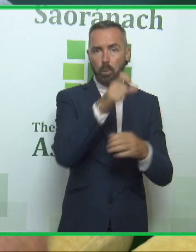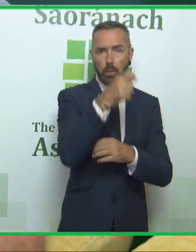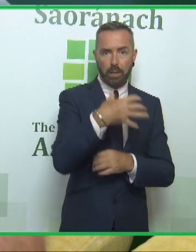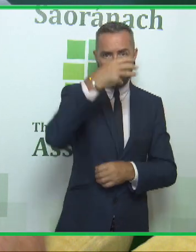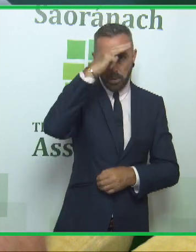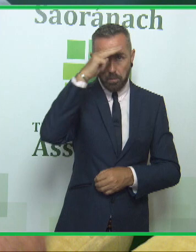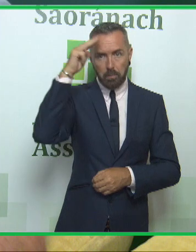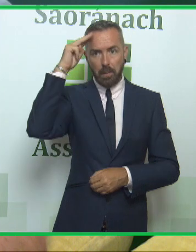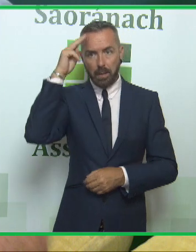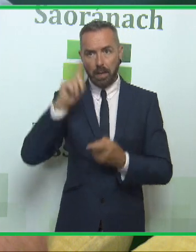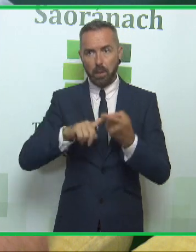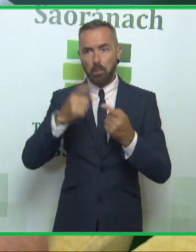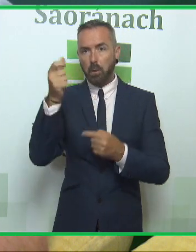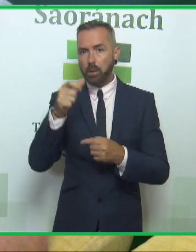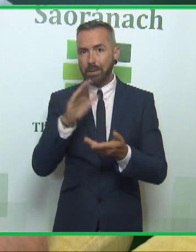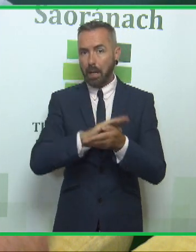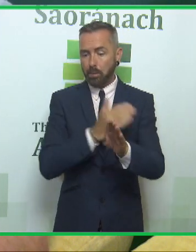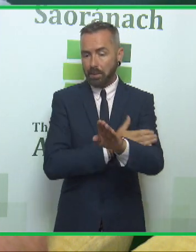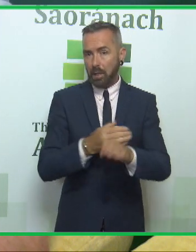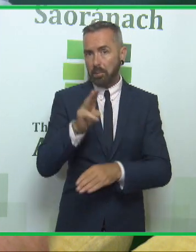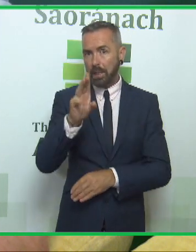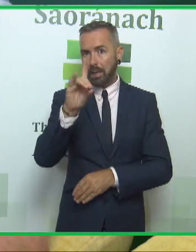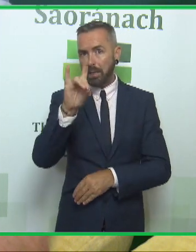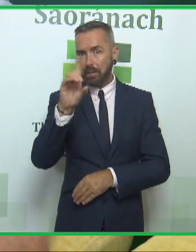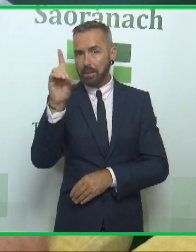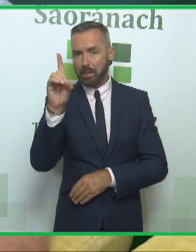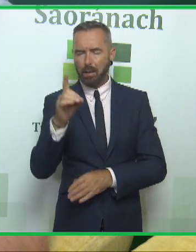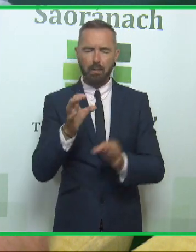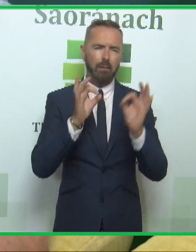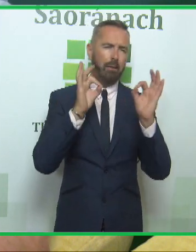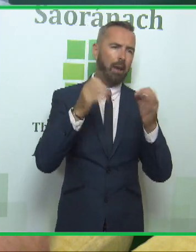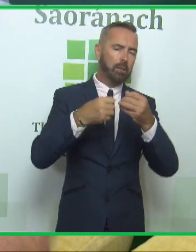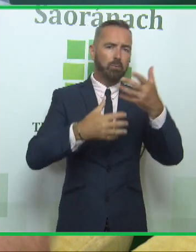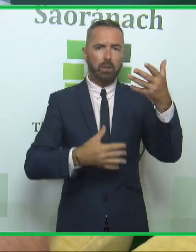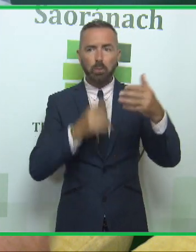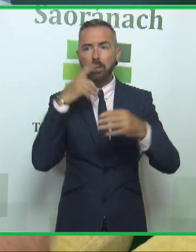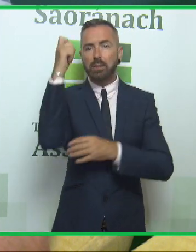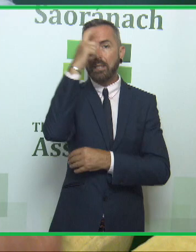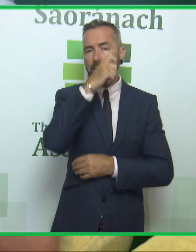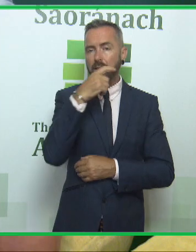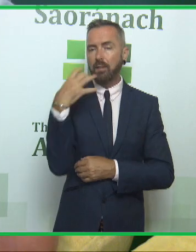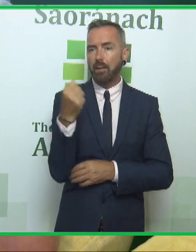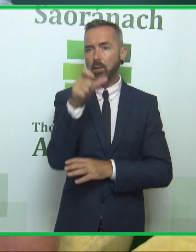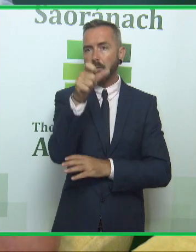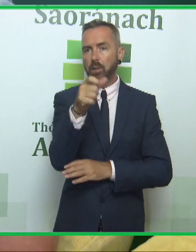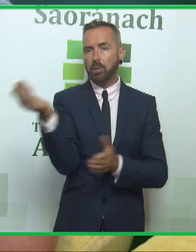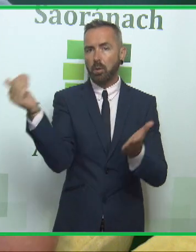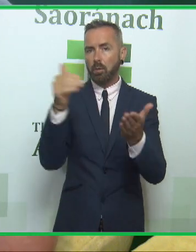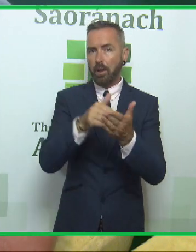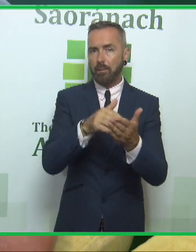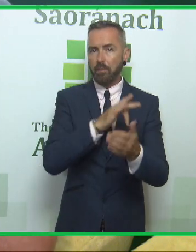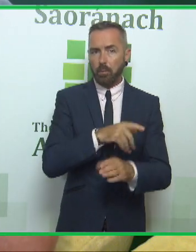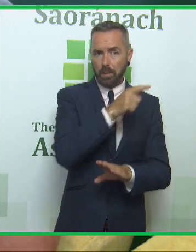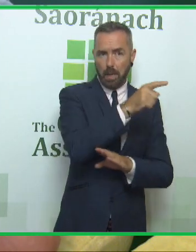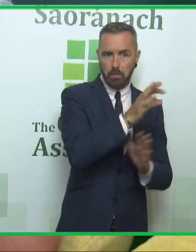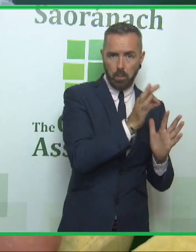going forward for a PhD. So there is really excellent outcomes, but it's very difficult to get the person from A to C, A to